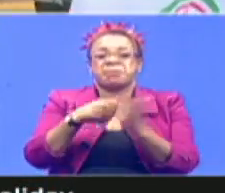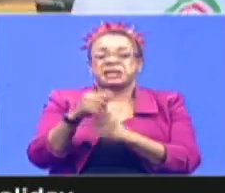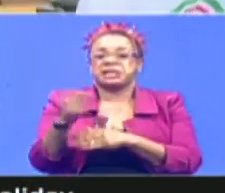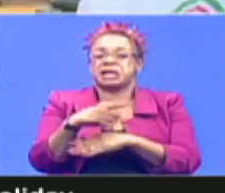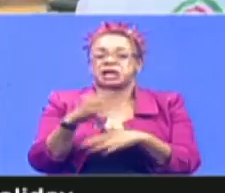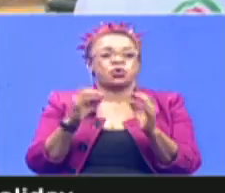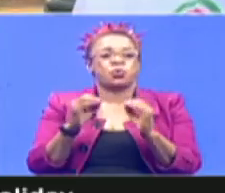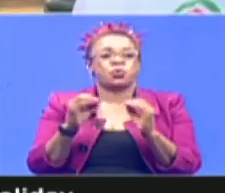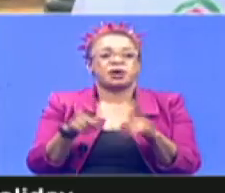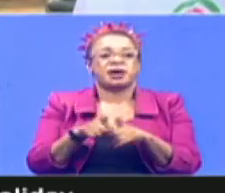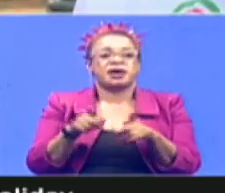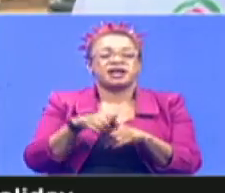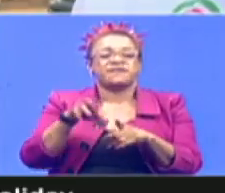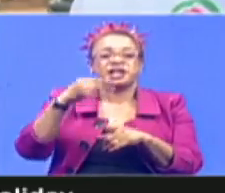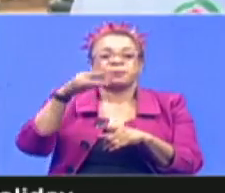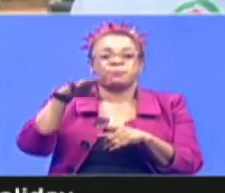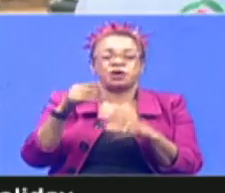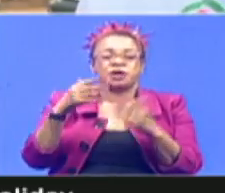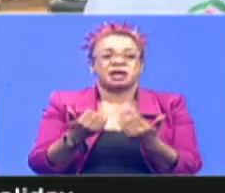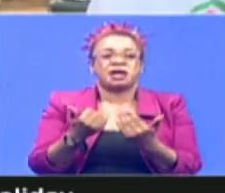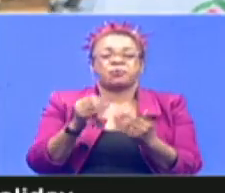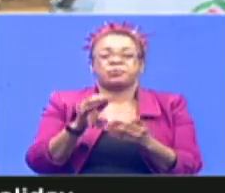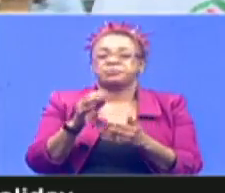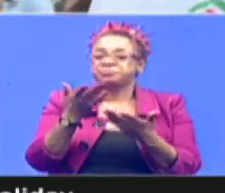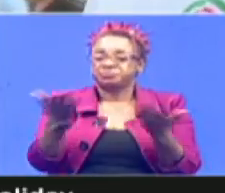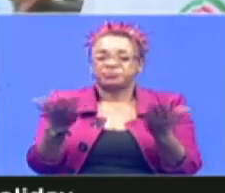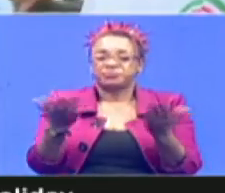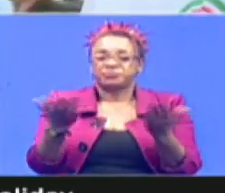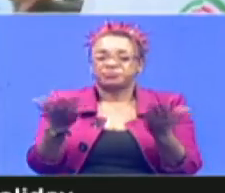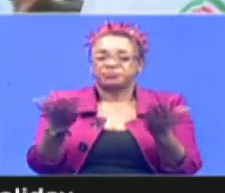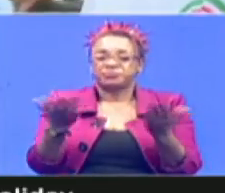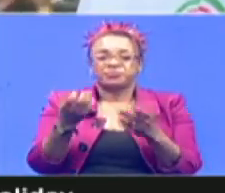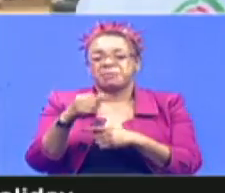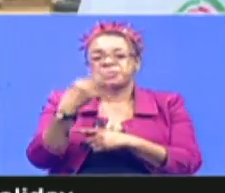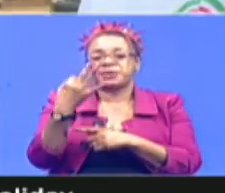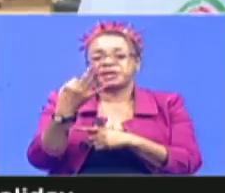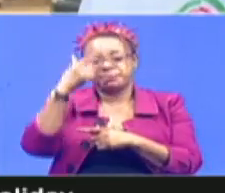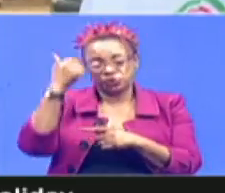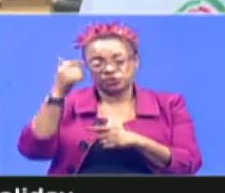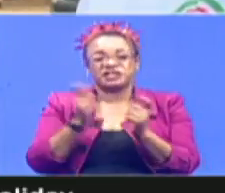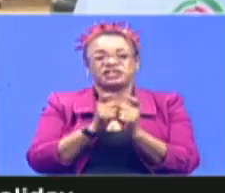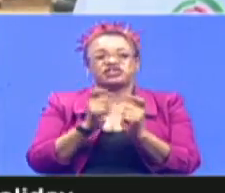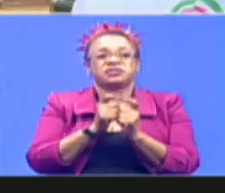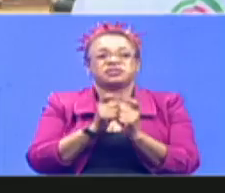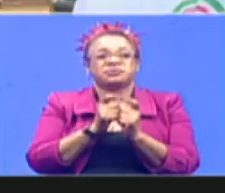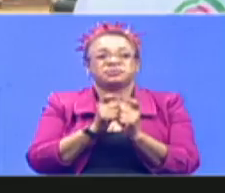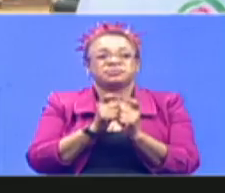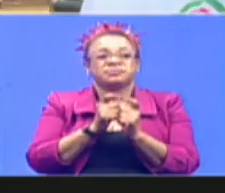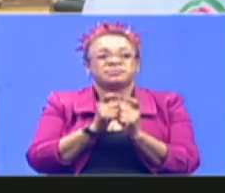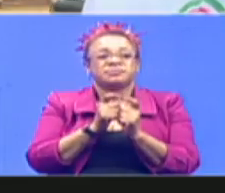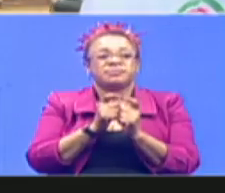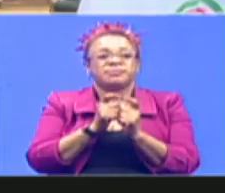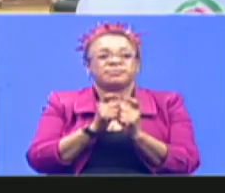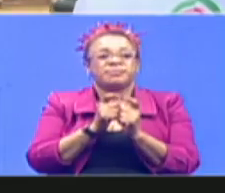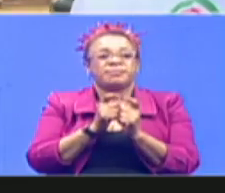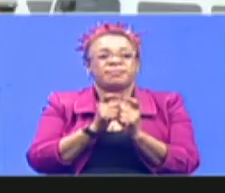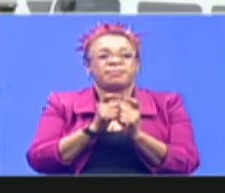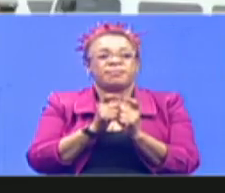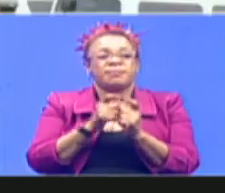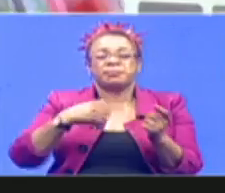while defender Philemon Otieno has been ruled out of action for 3 months due to injury. Kidogo na Black Eagles kwa sababu sisi timu yetu haina